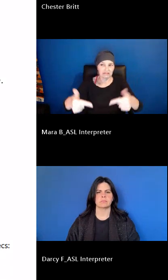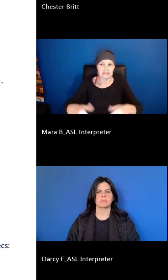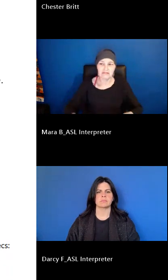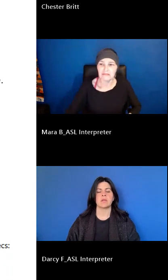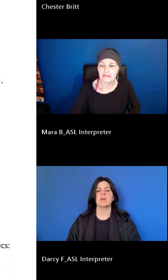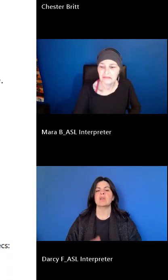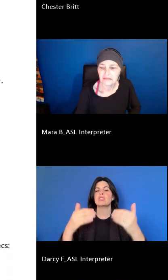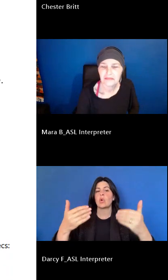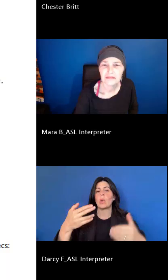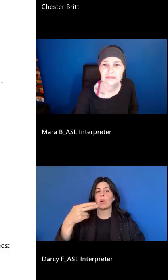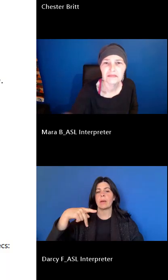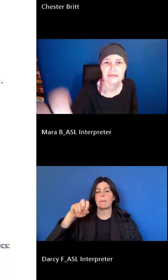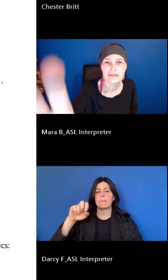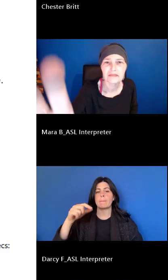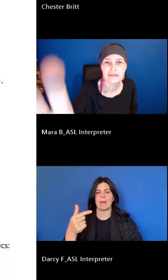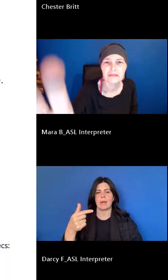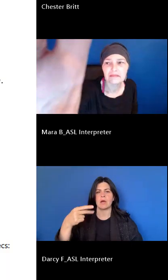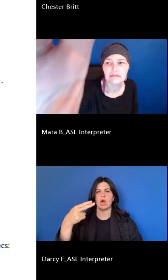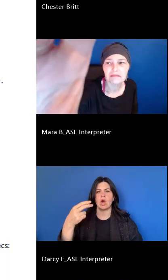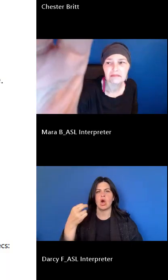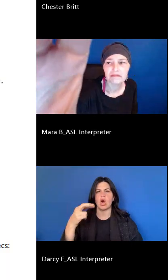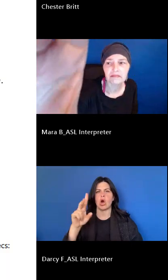speak, I think.